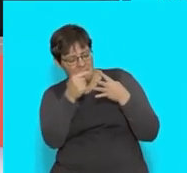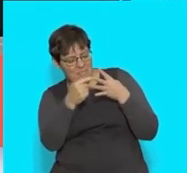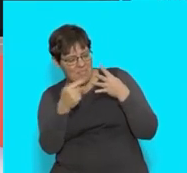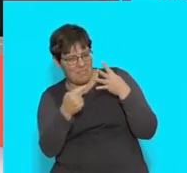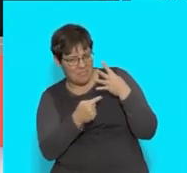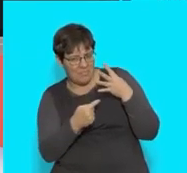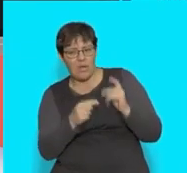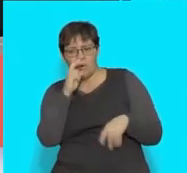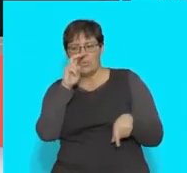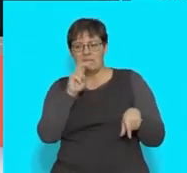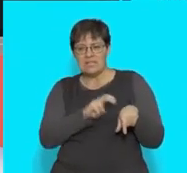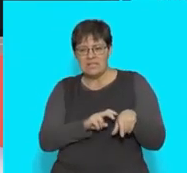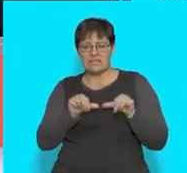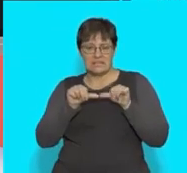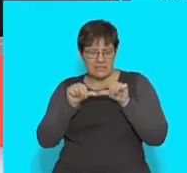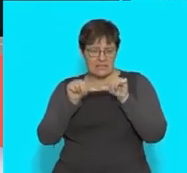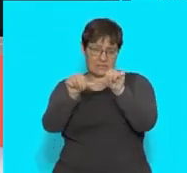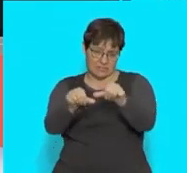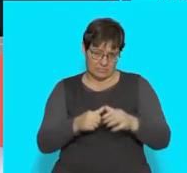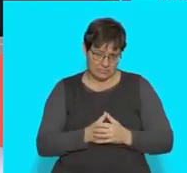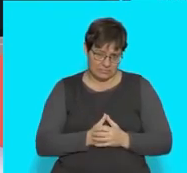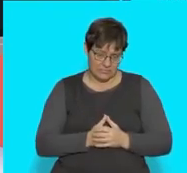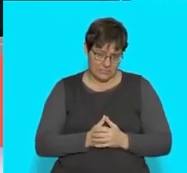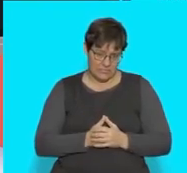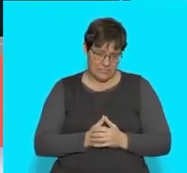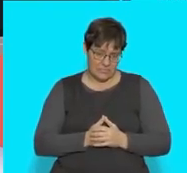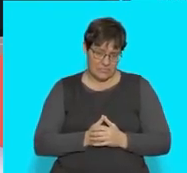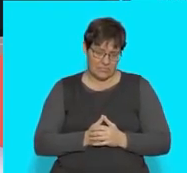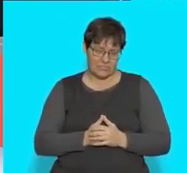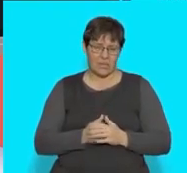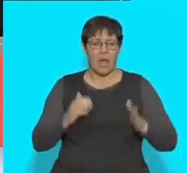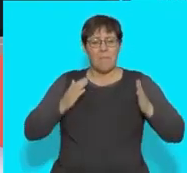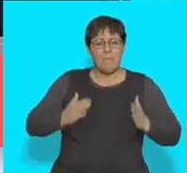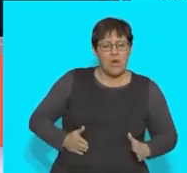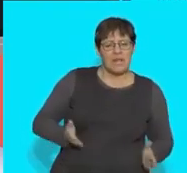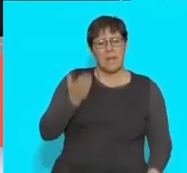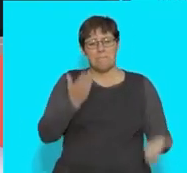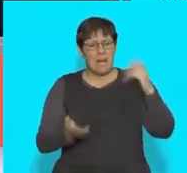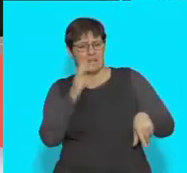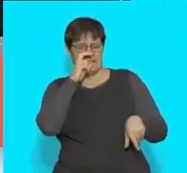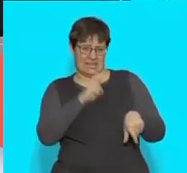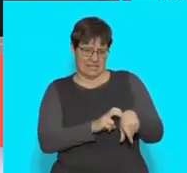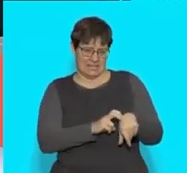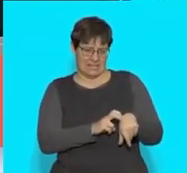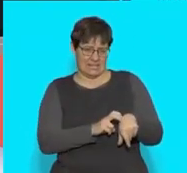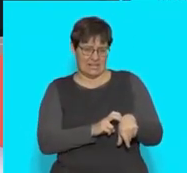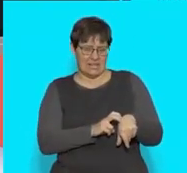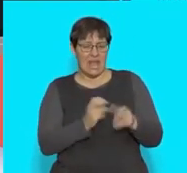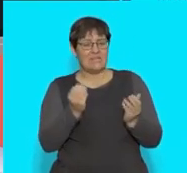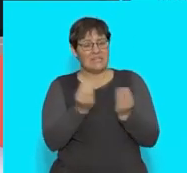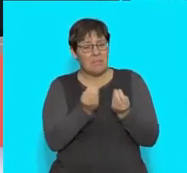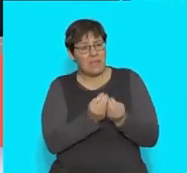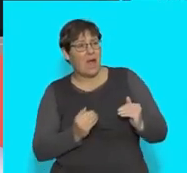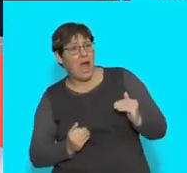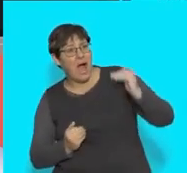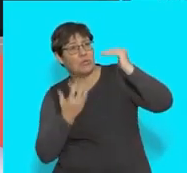body need to be kept constant. So our body needs to have this balance. We need certain things. If